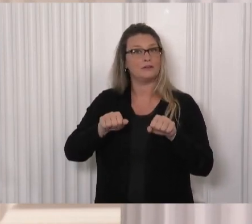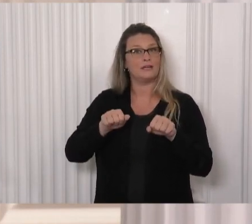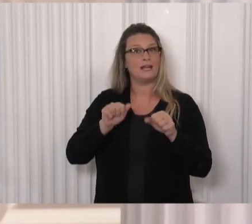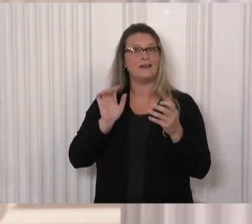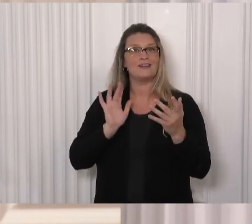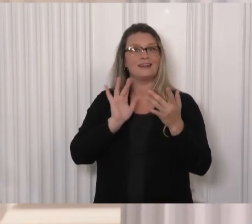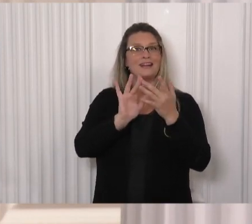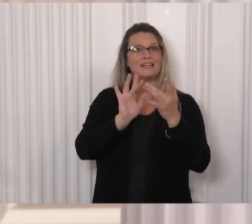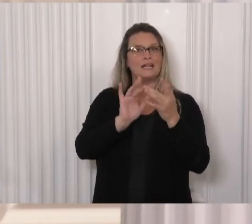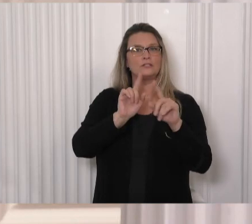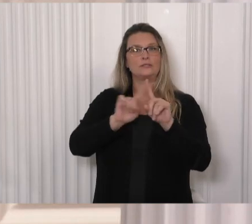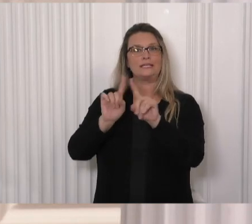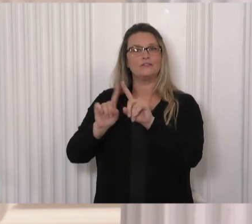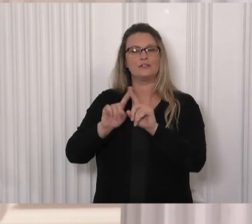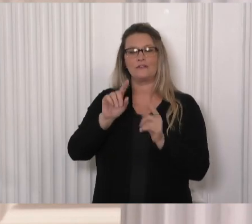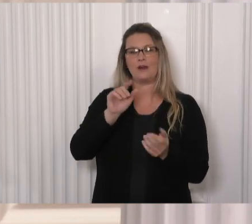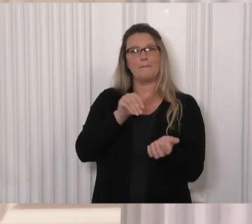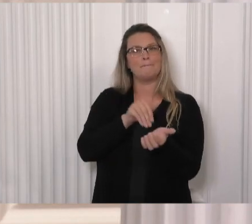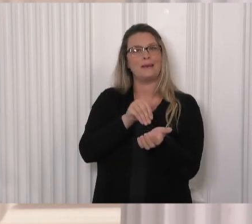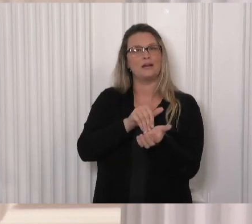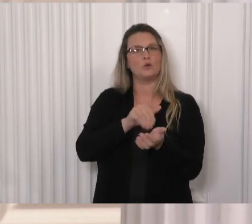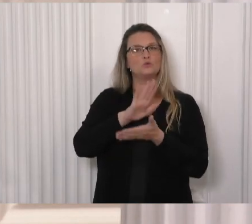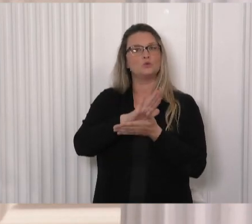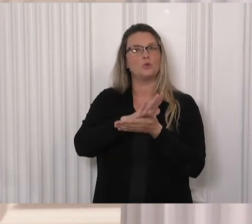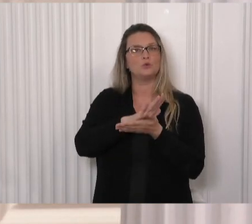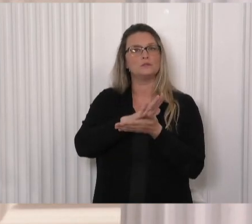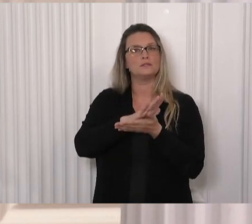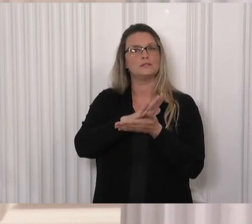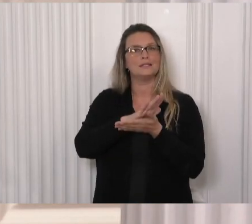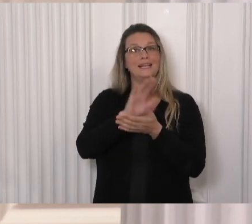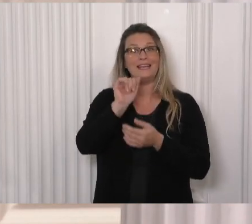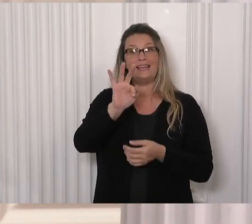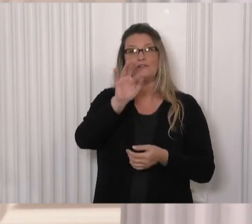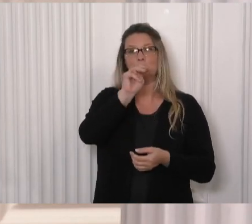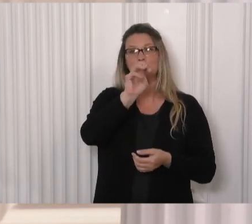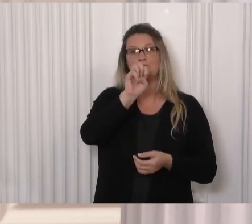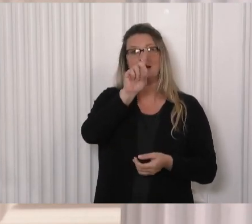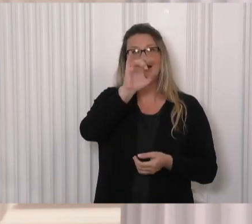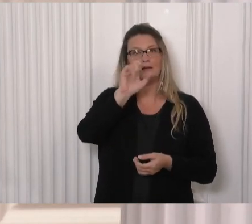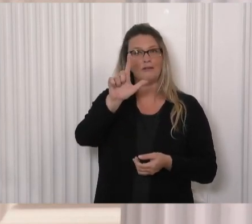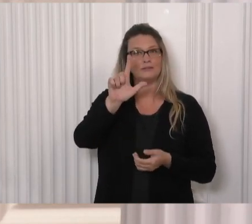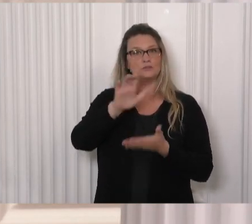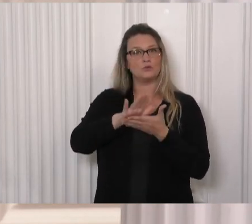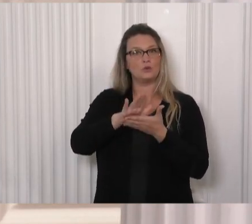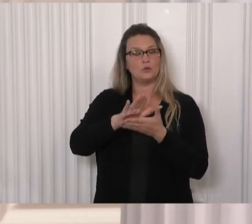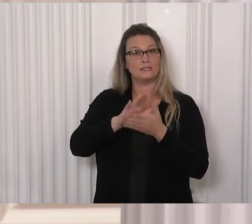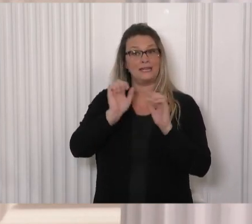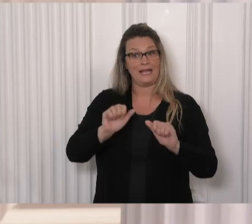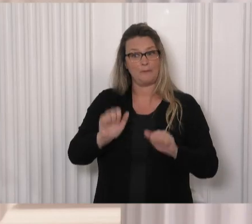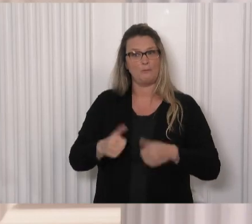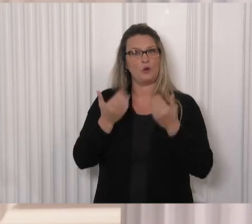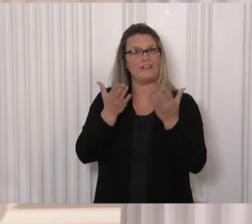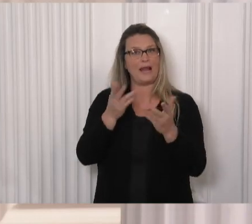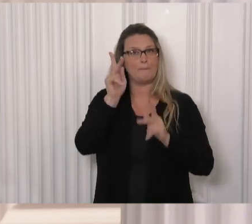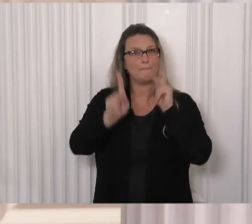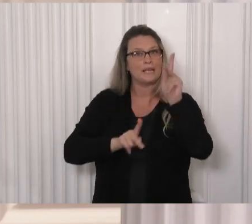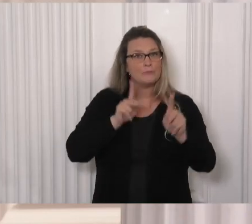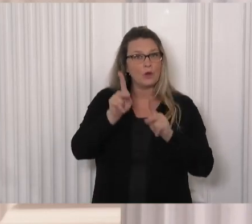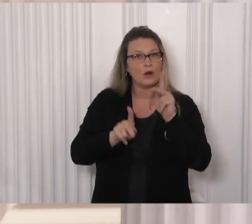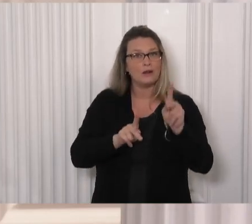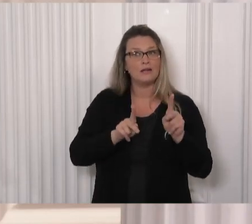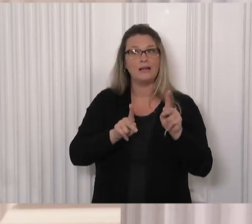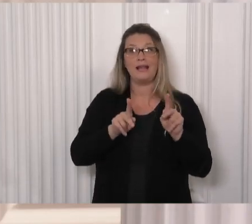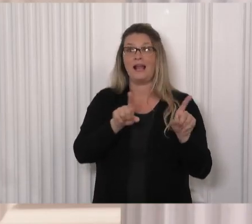out to the med schools and see if the med schools could help provide people as well